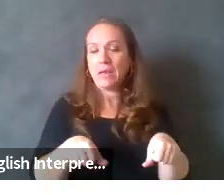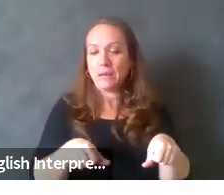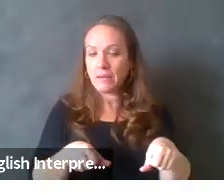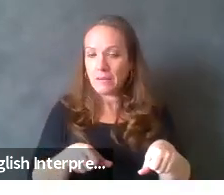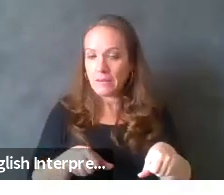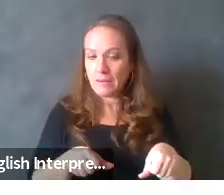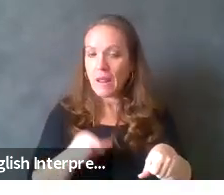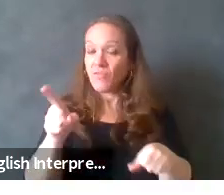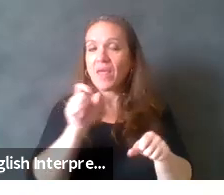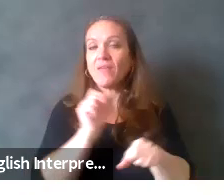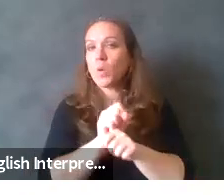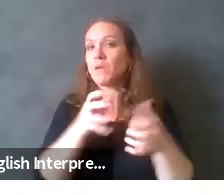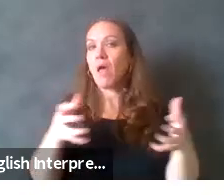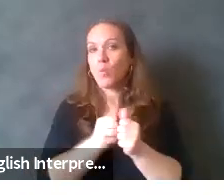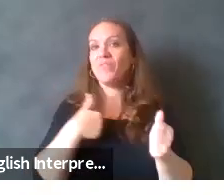last few months.